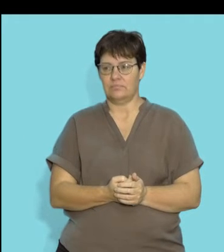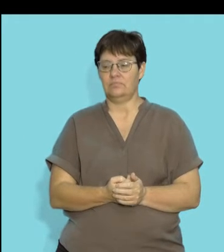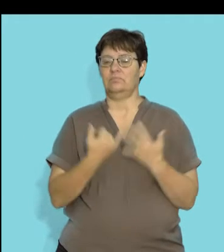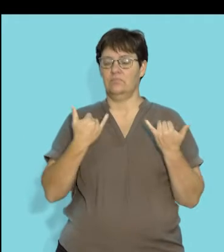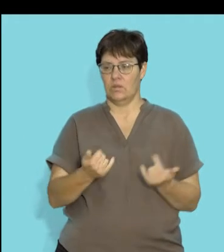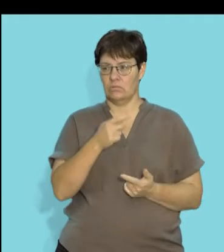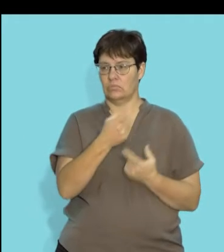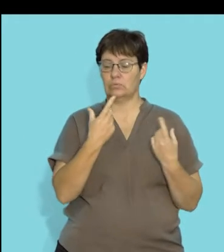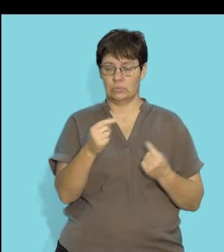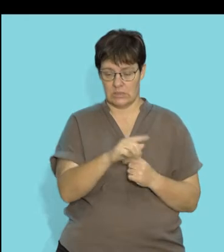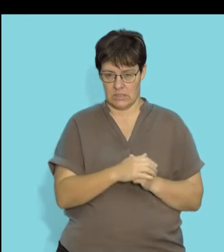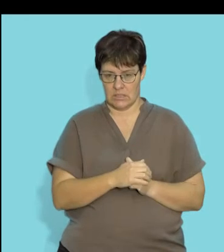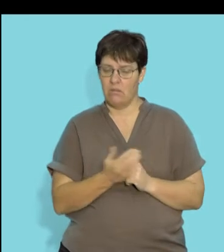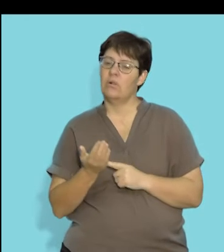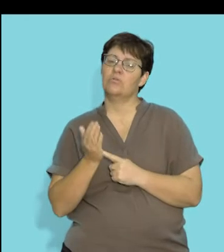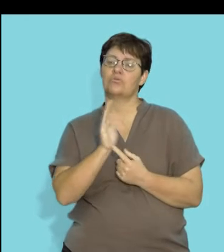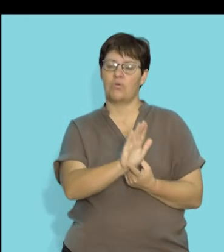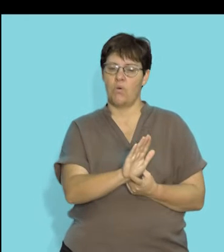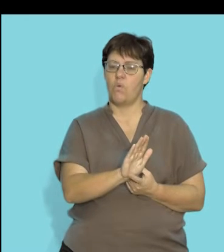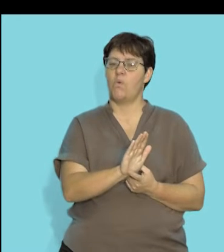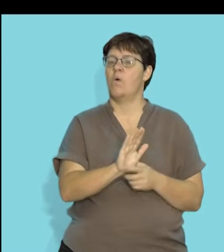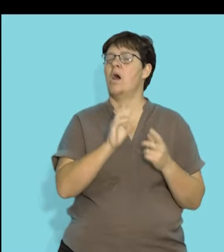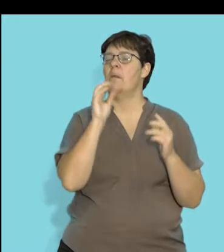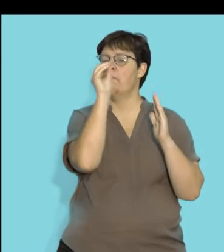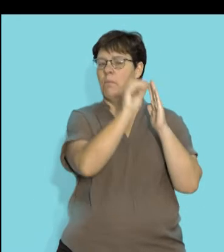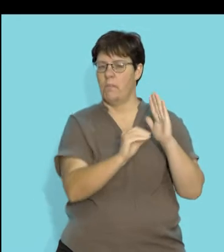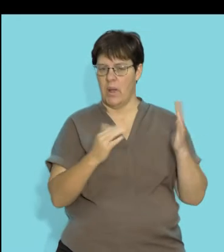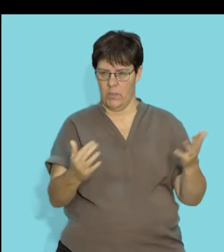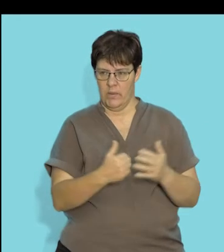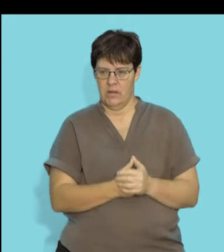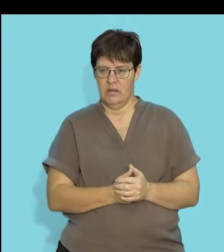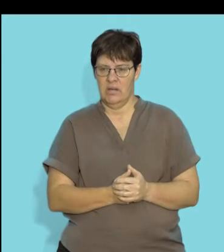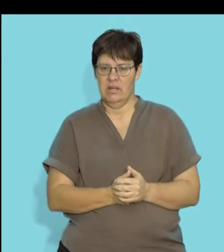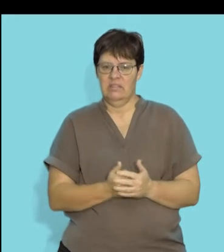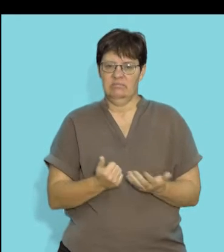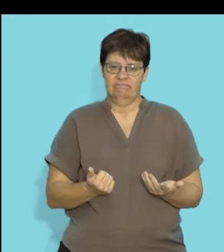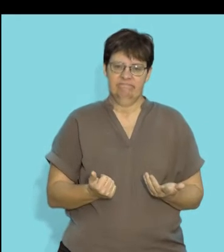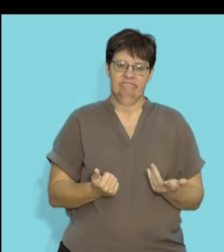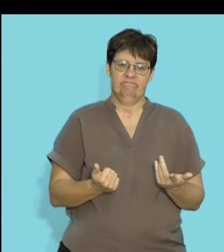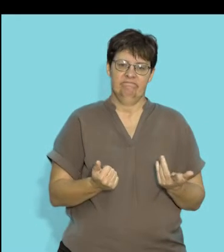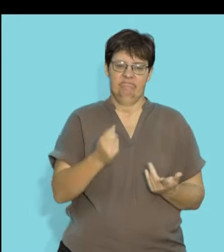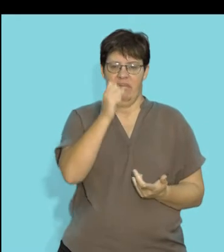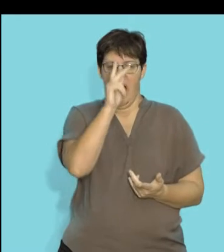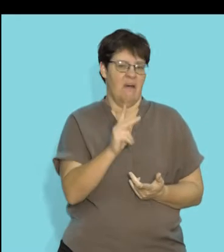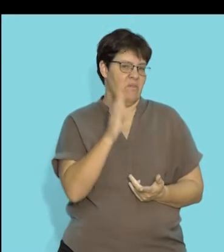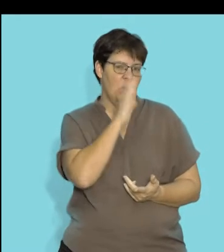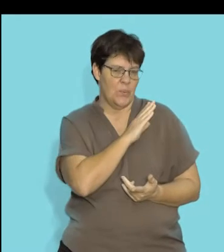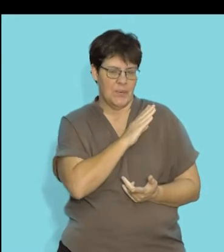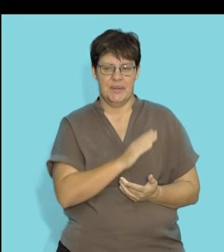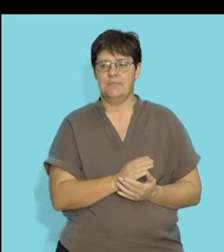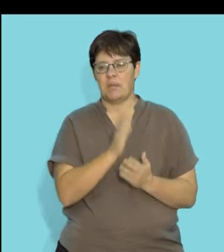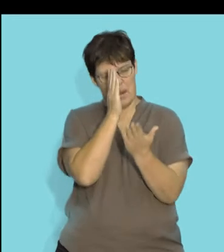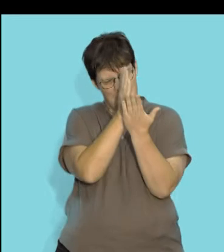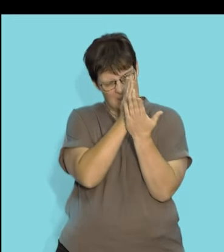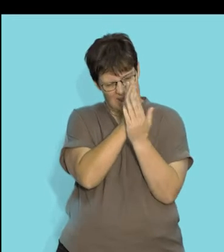line. Now, to do that, I'm just going to show you how to go about doing it. Although I don't have the half, I'm just going to